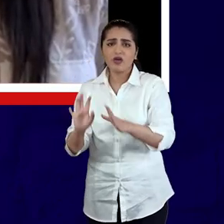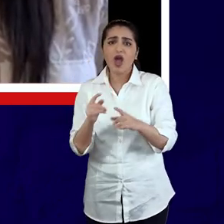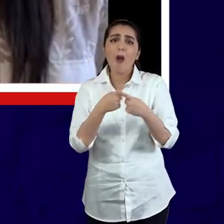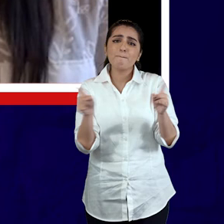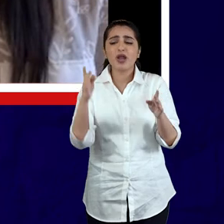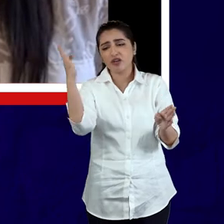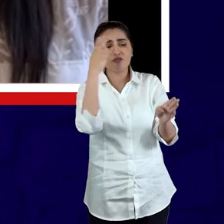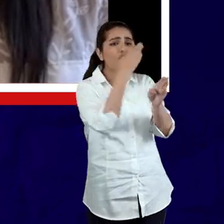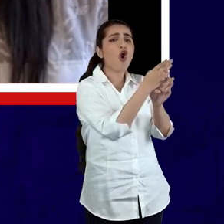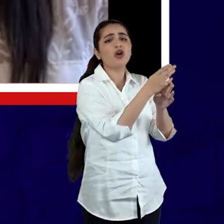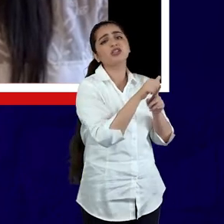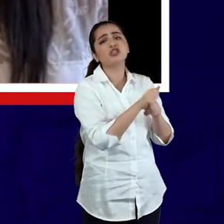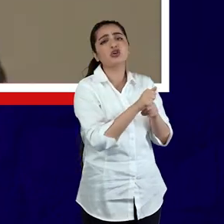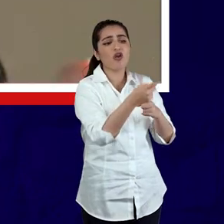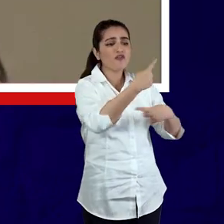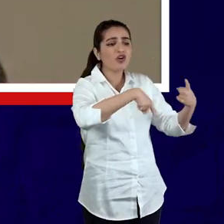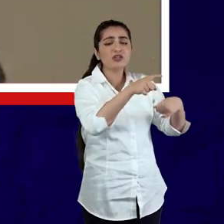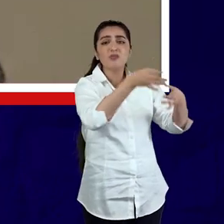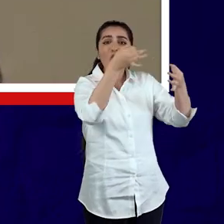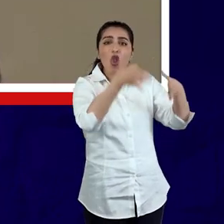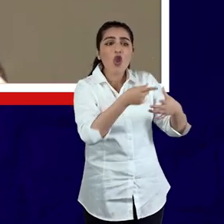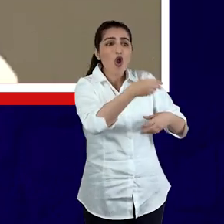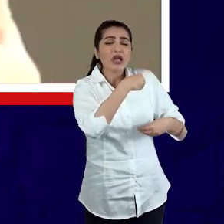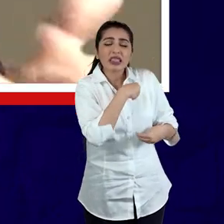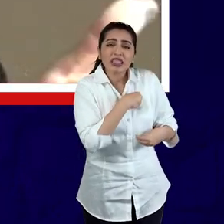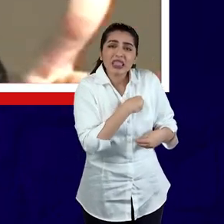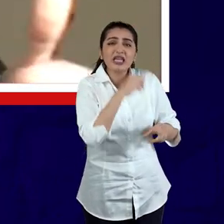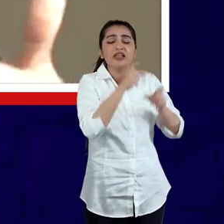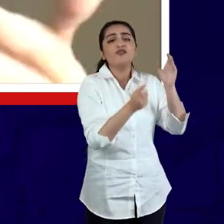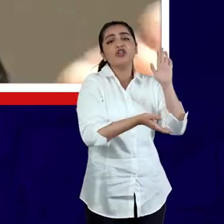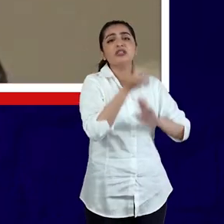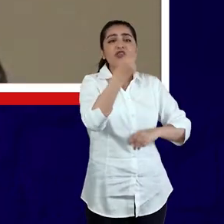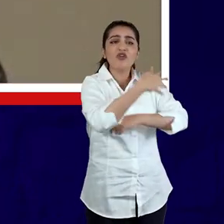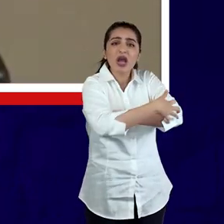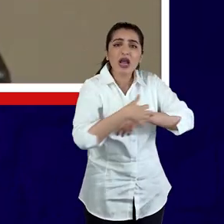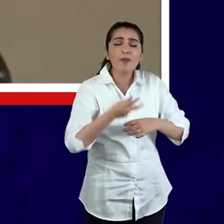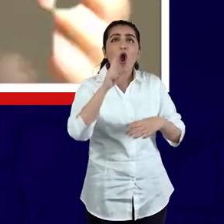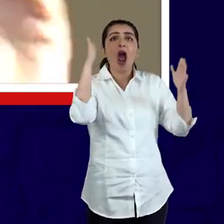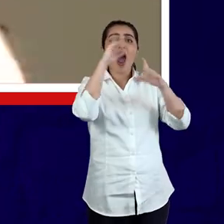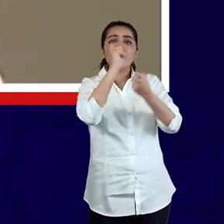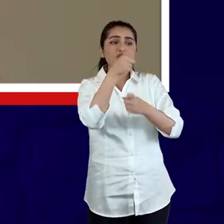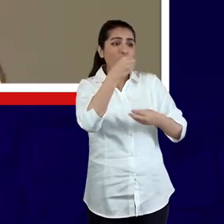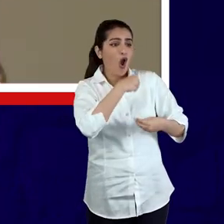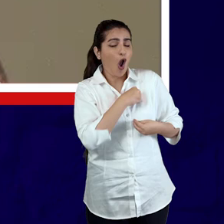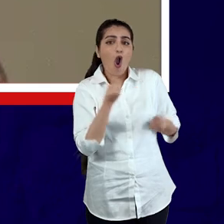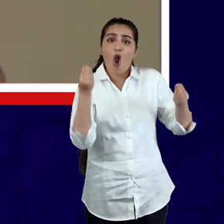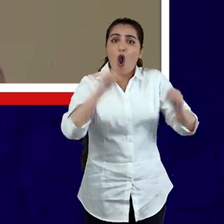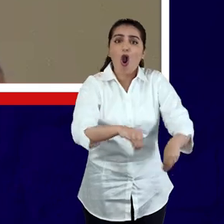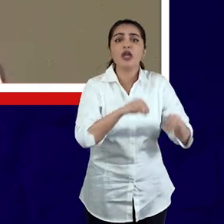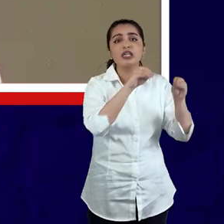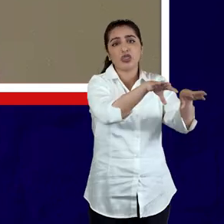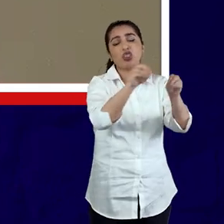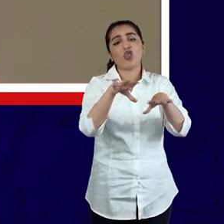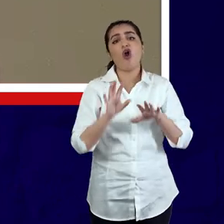think a lot of attention has to be paid to these vulnerable groups and the disasters and climate change kind of you know, affected kind